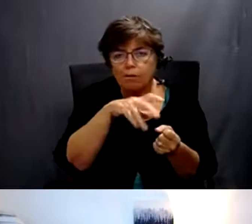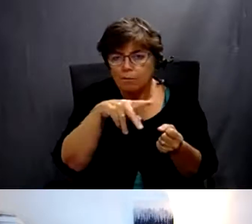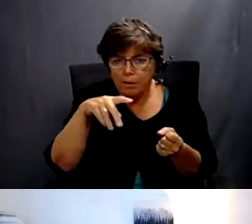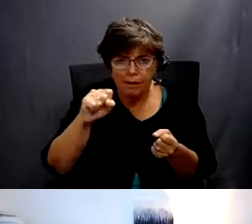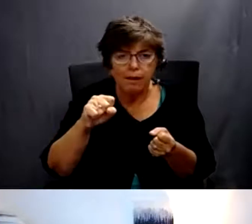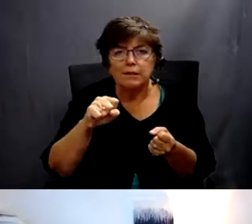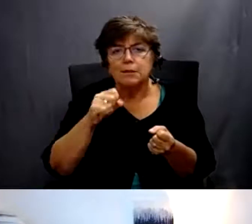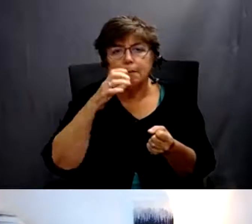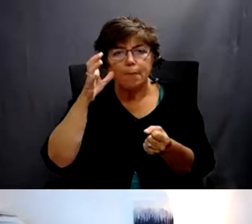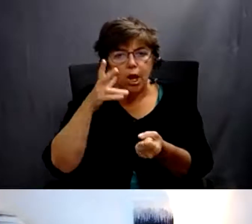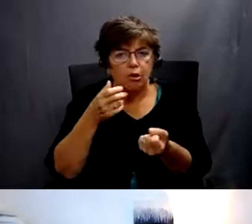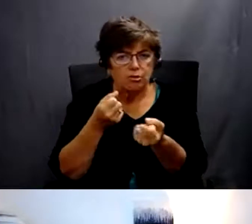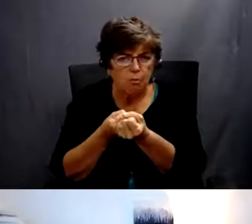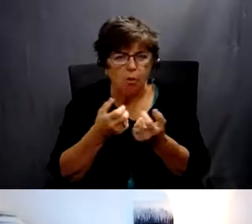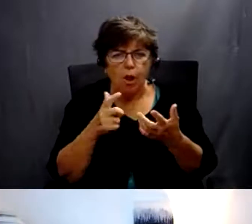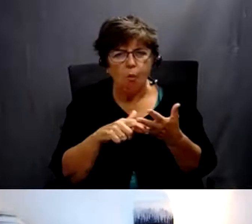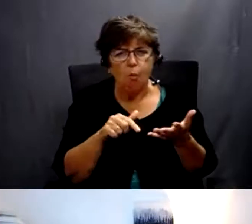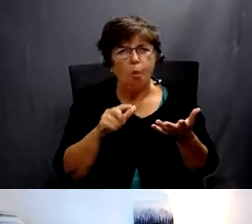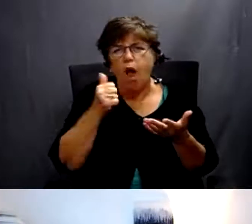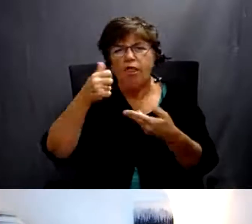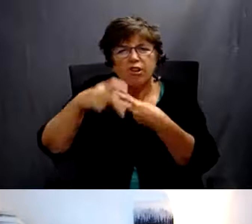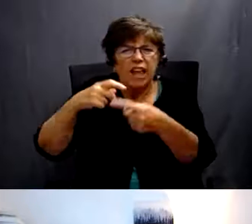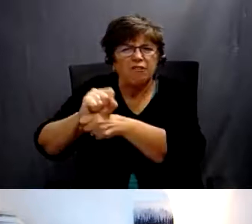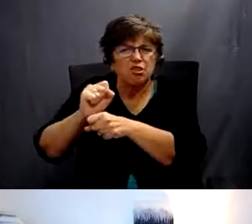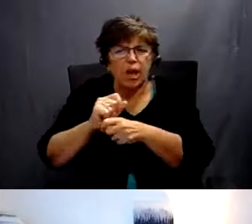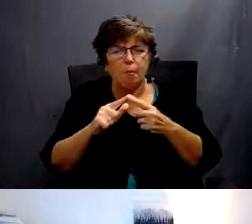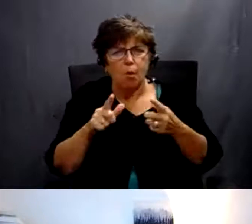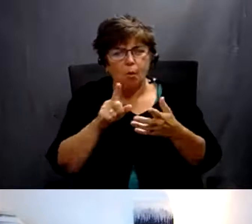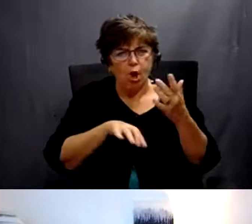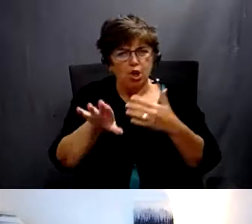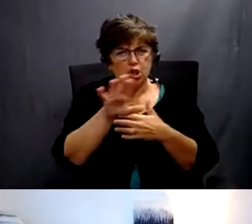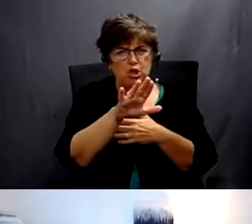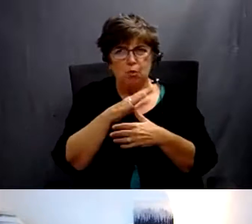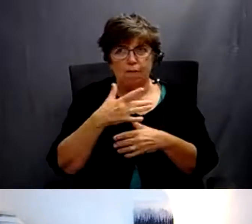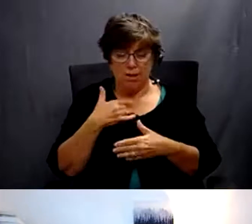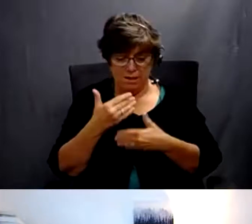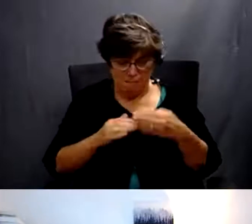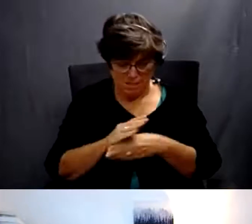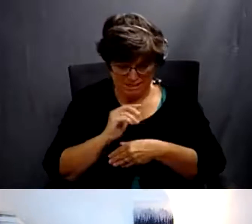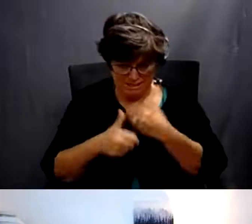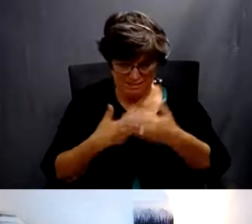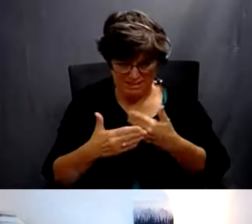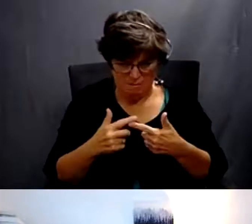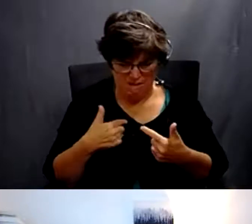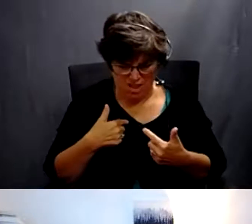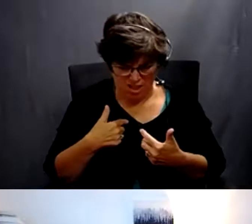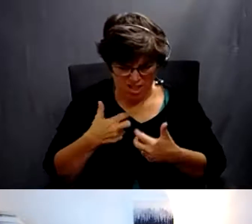settings, what supports really sustain you when it gets rough?